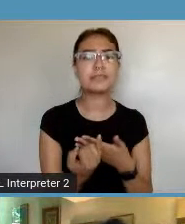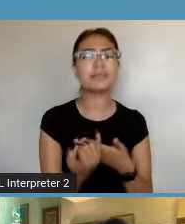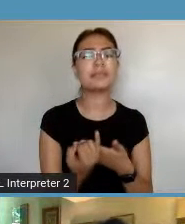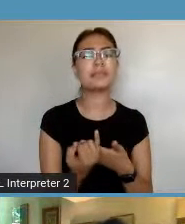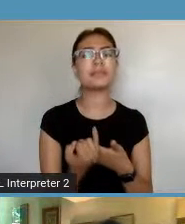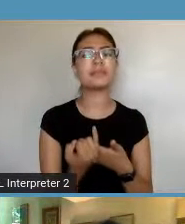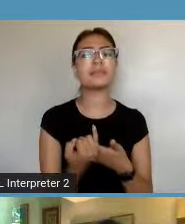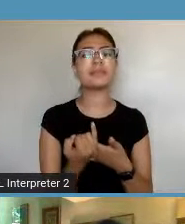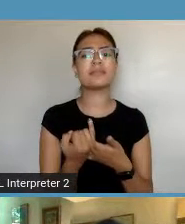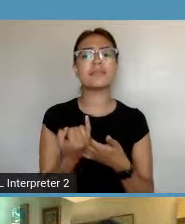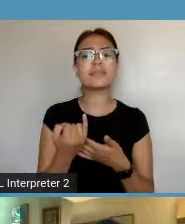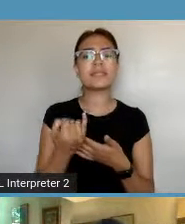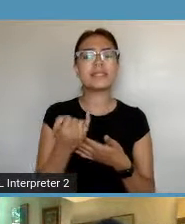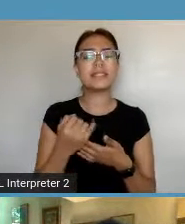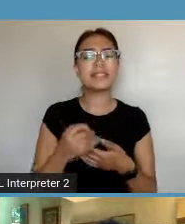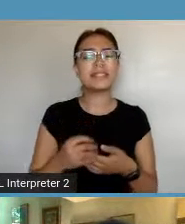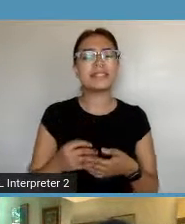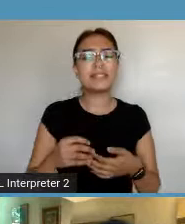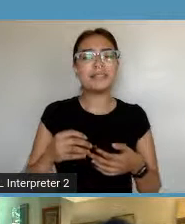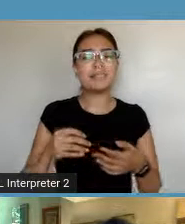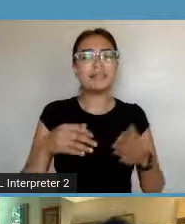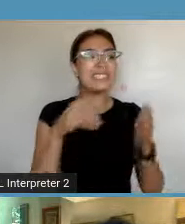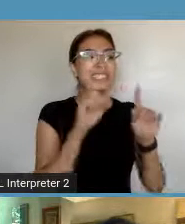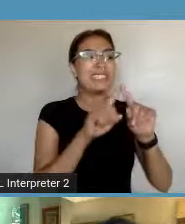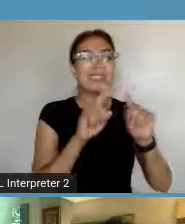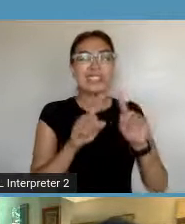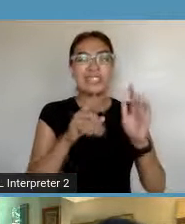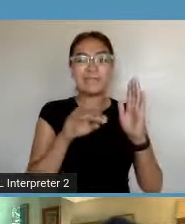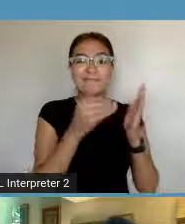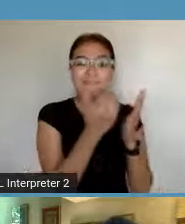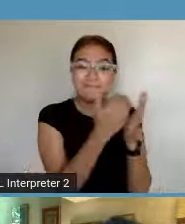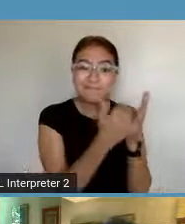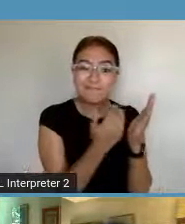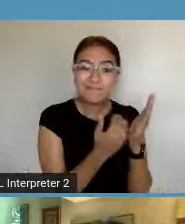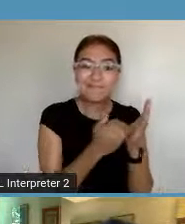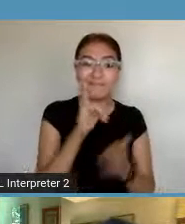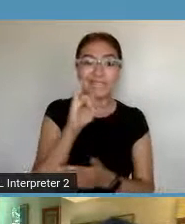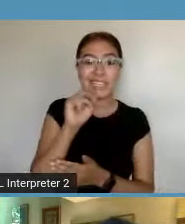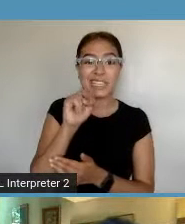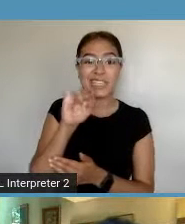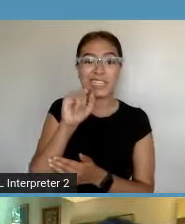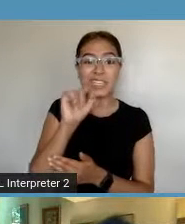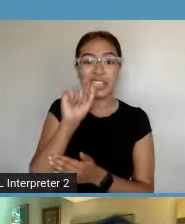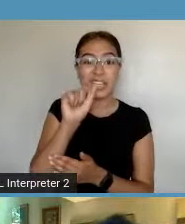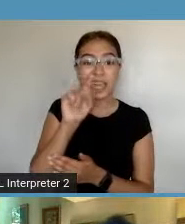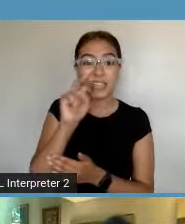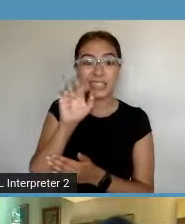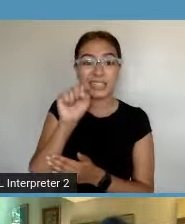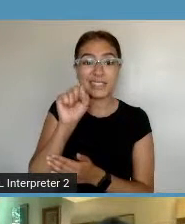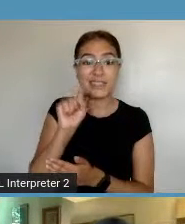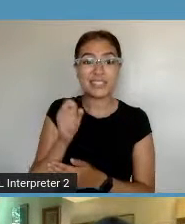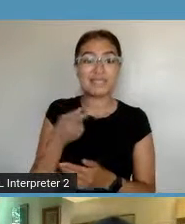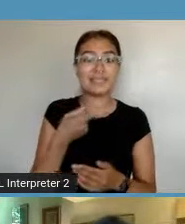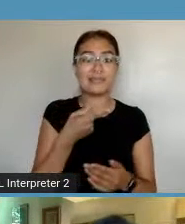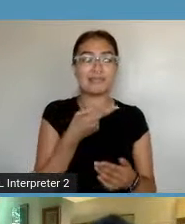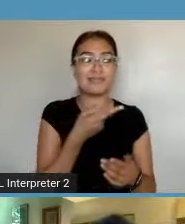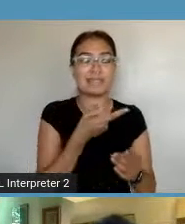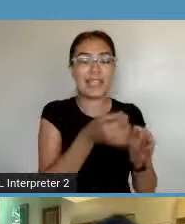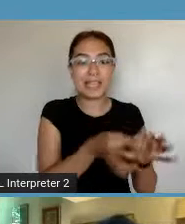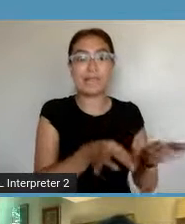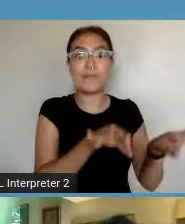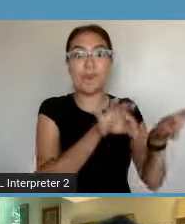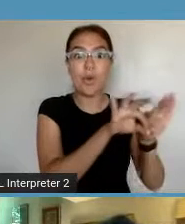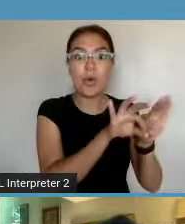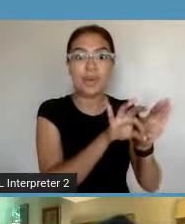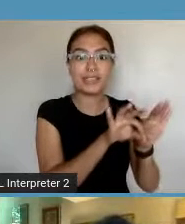Agencies Digitization Guidelines Initiative, is the most, you know, seminal